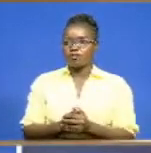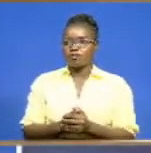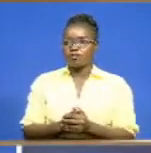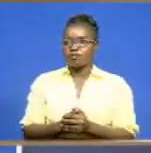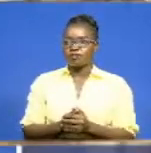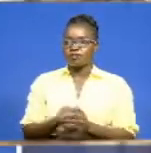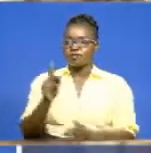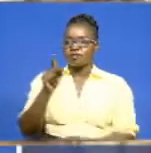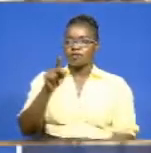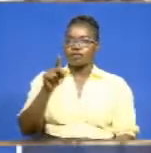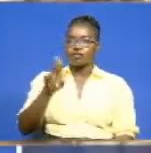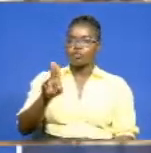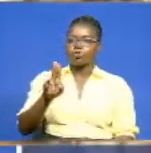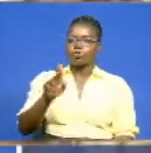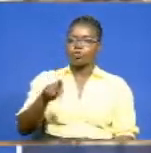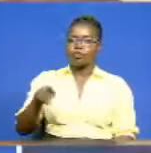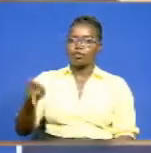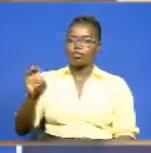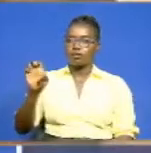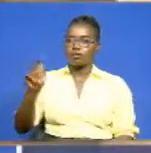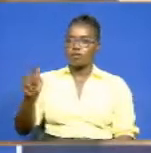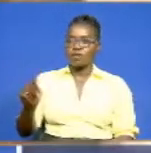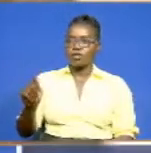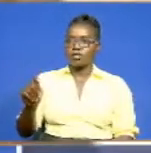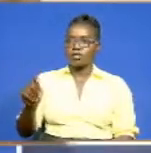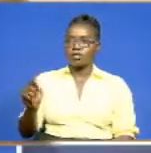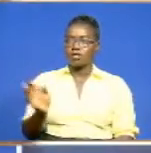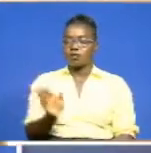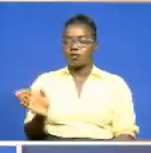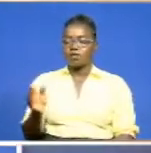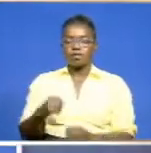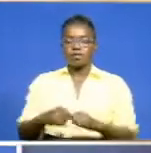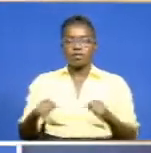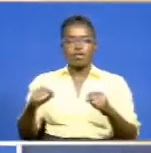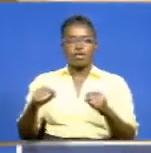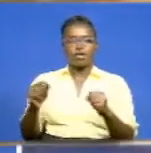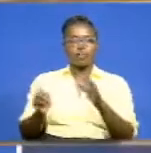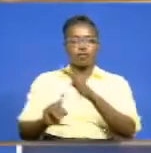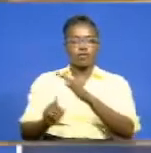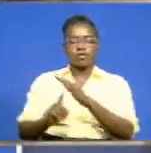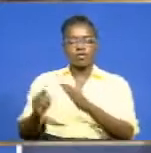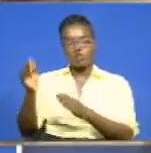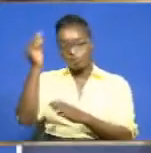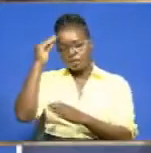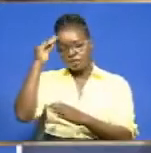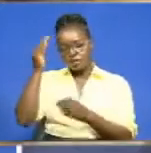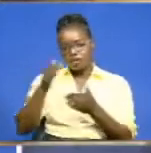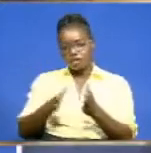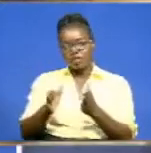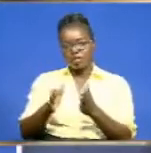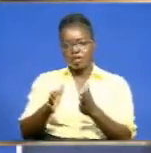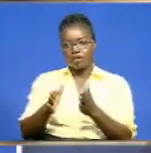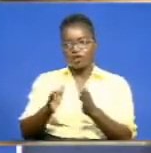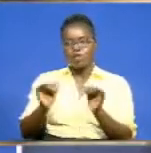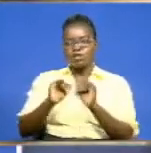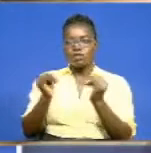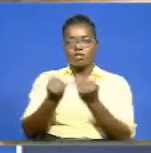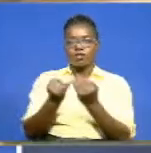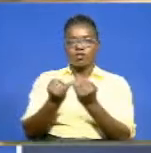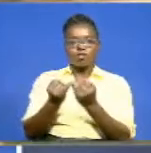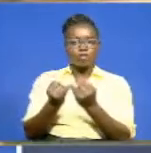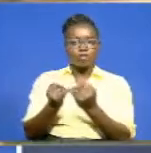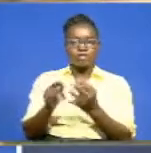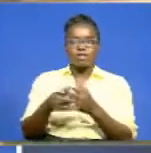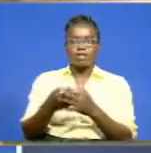KUPPET Kisii's branch chairman Laban Owuko is appealing to the Ministry of Education to allow institutions resume extracurricular